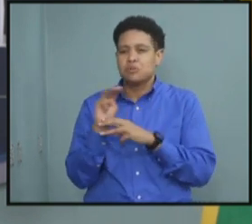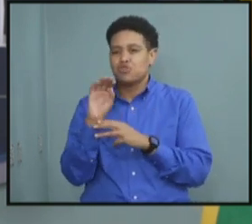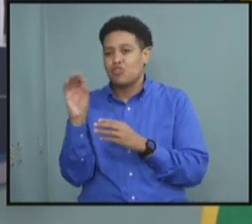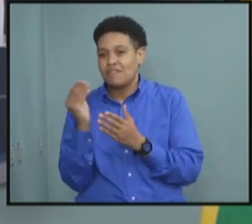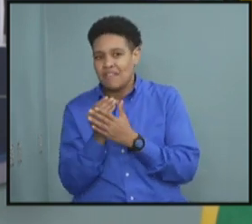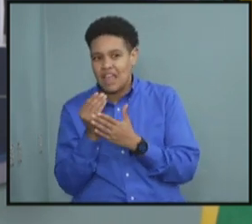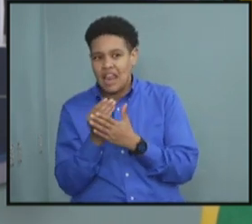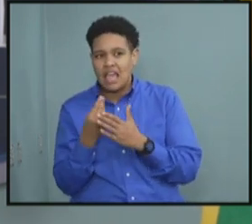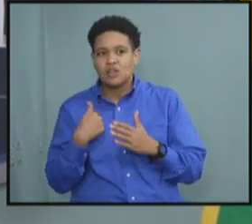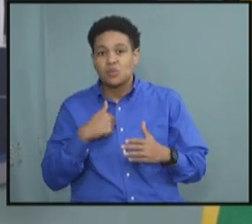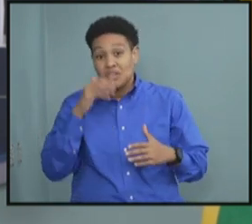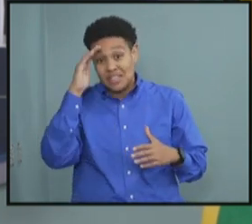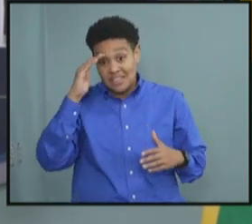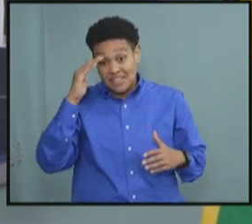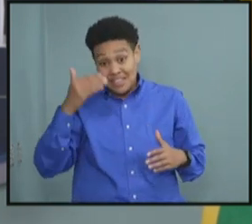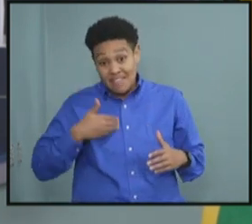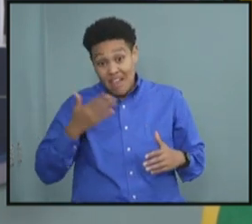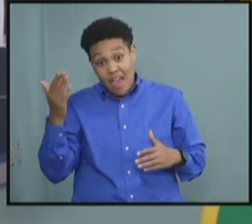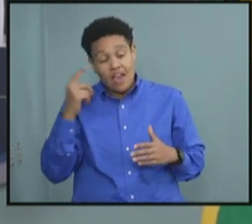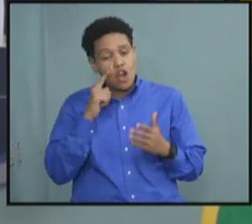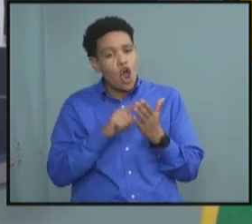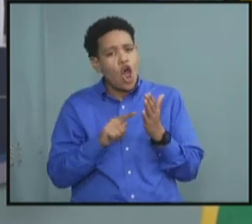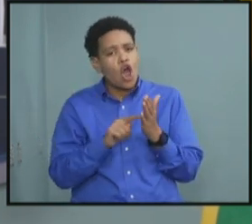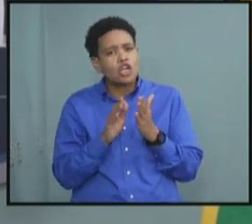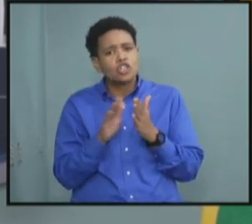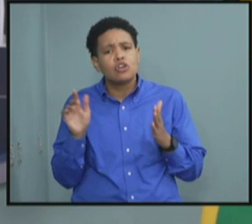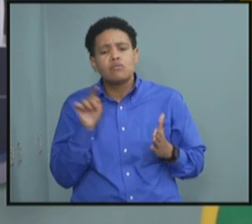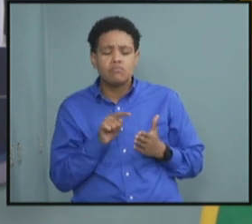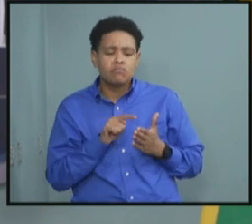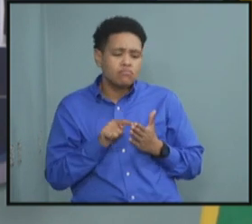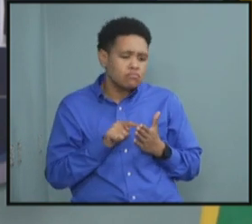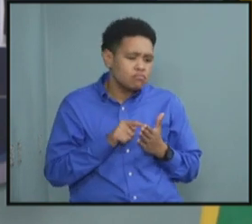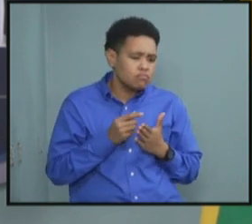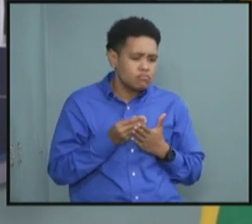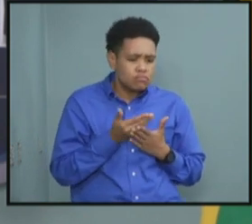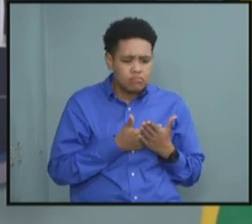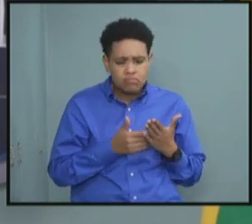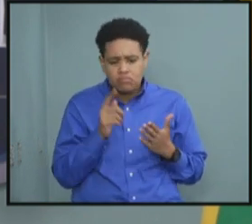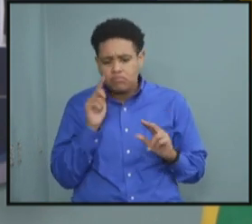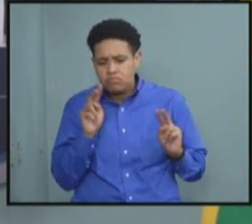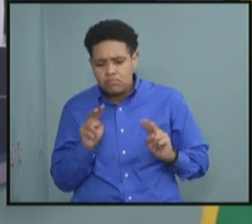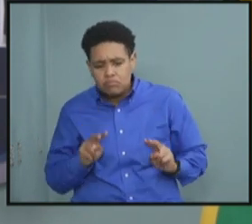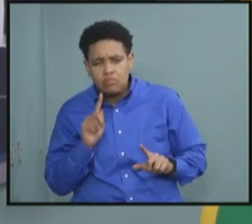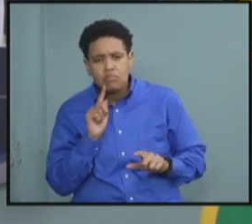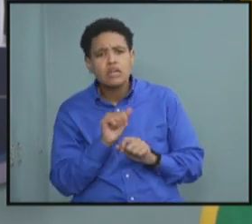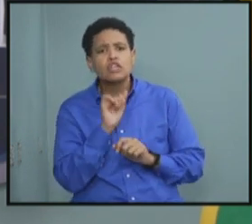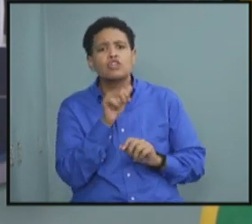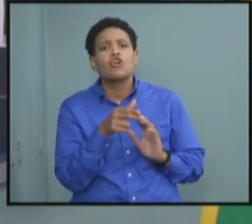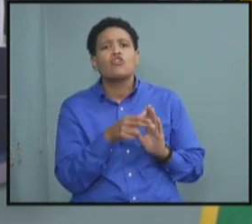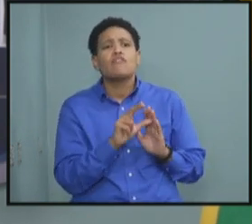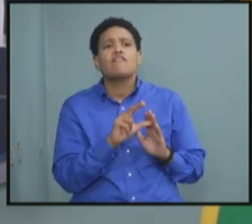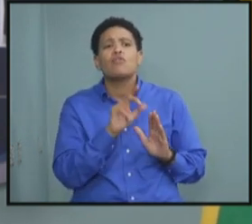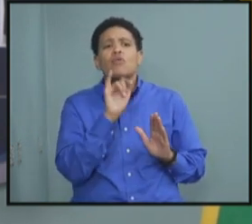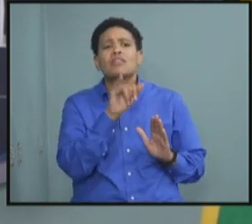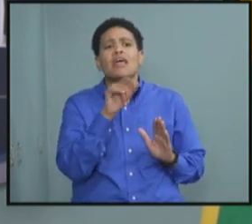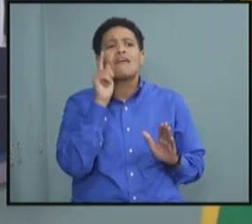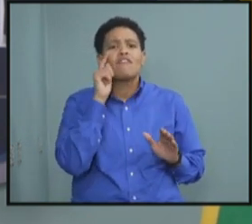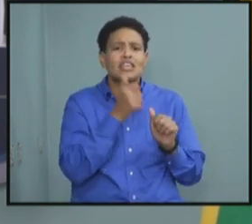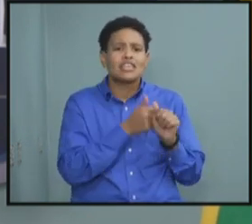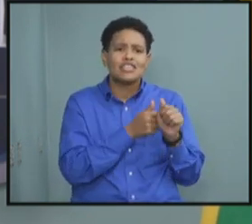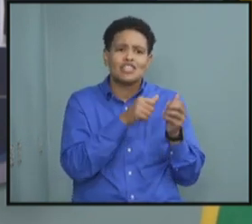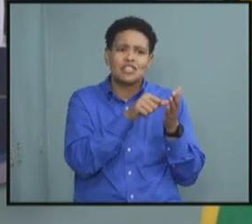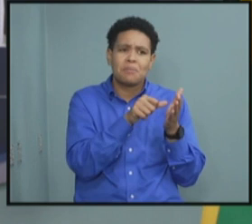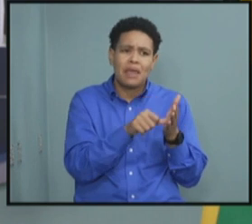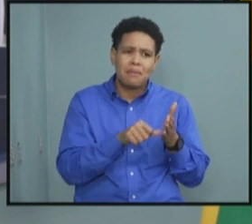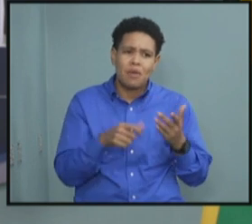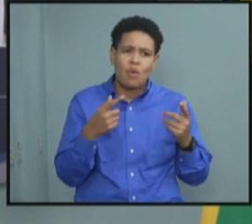have invited the Auditor General to do a review of that algorithm for each set of payments.